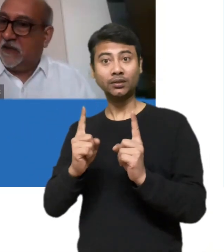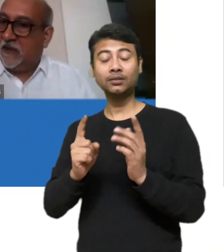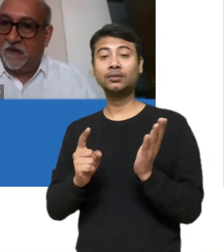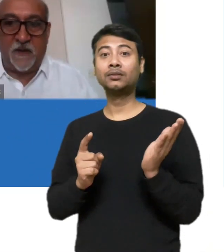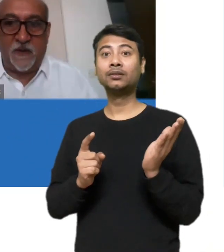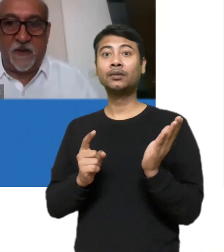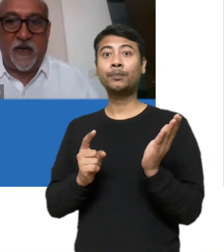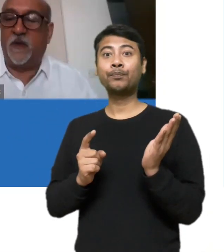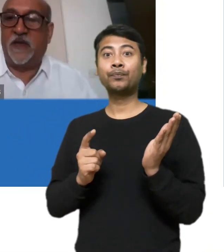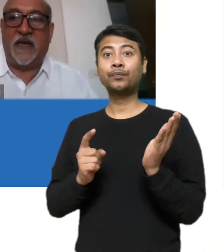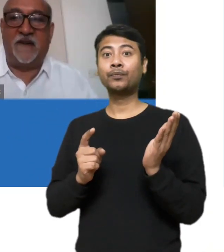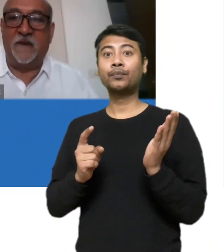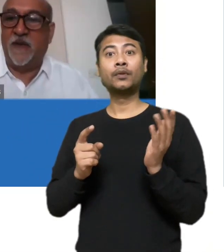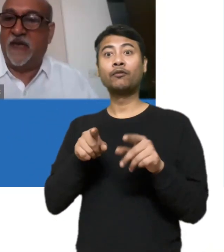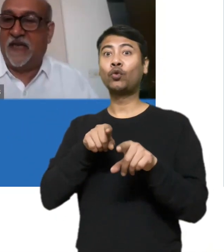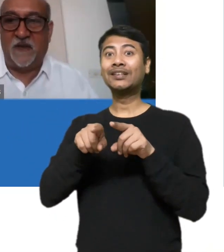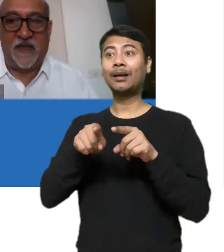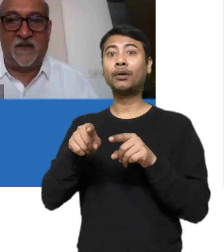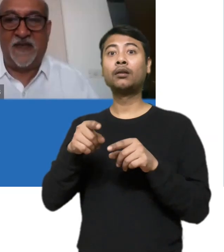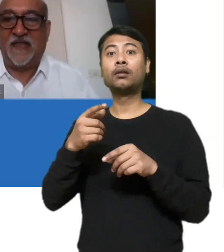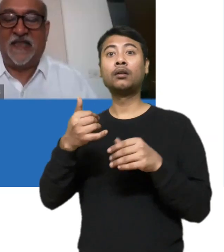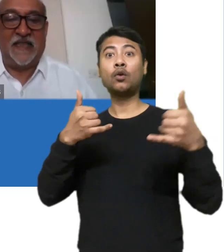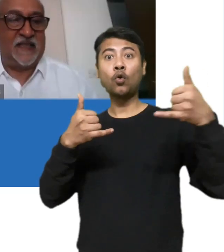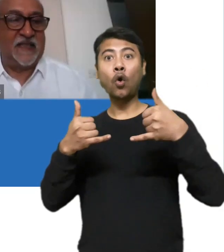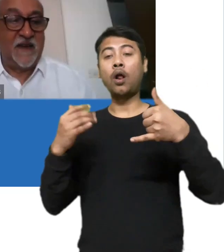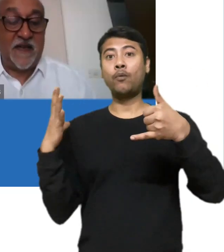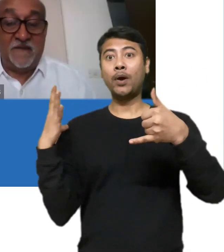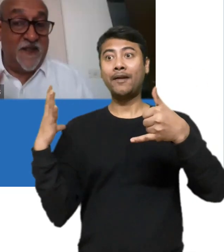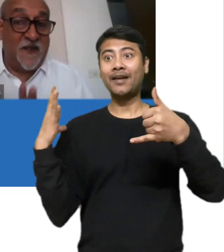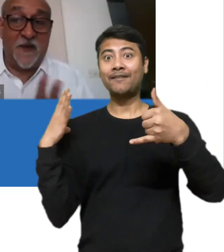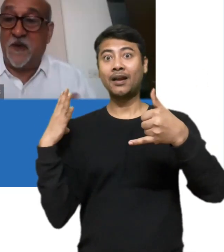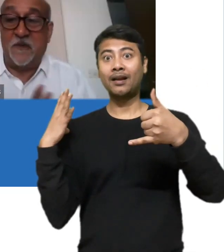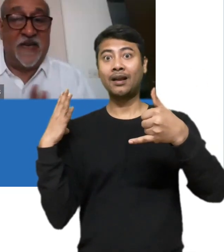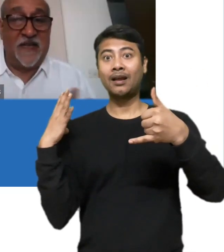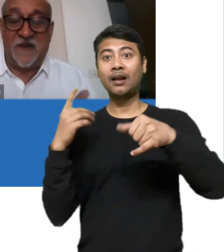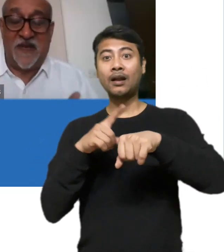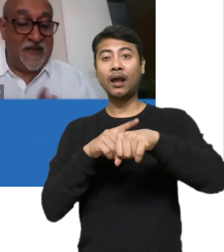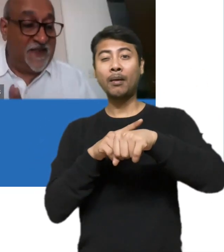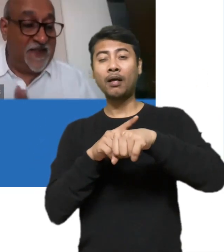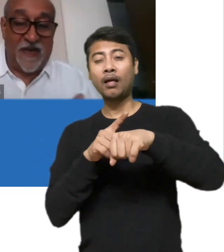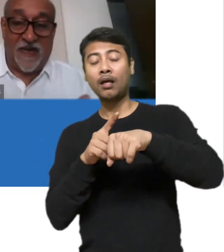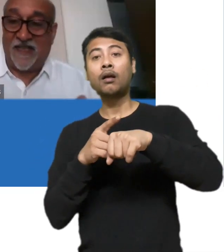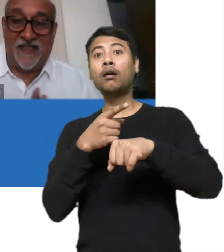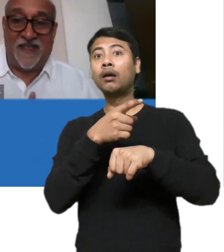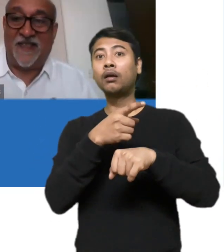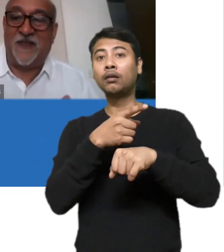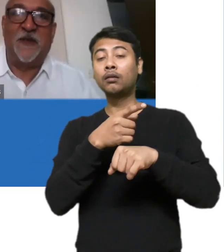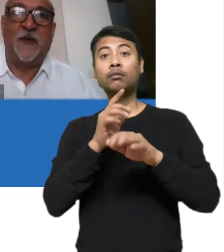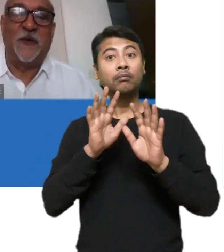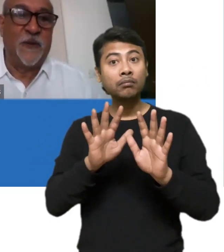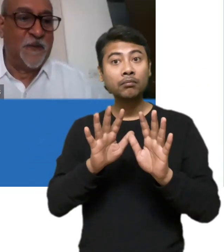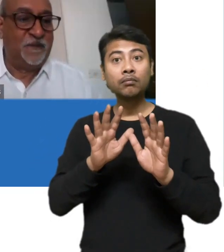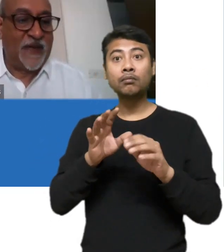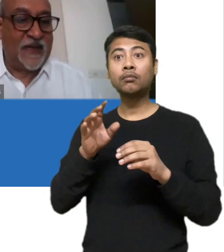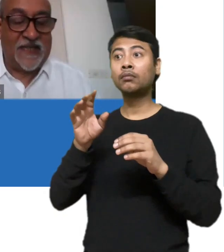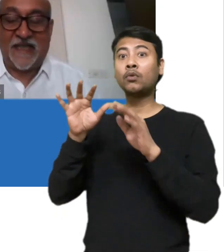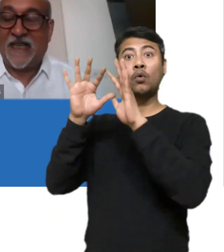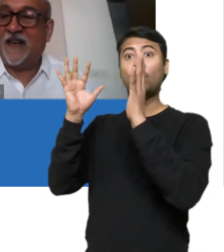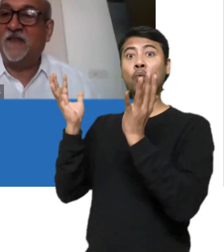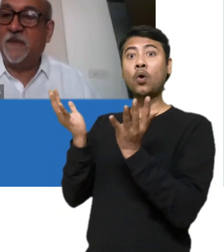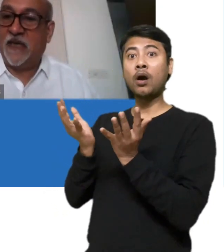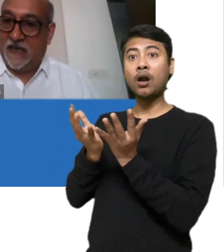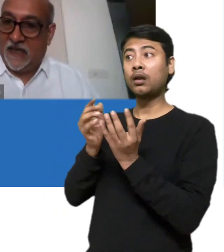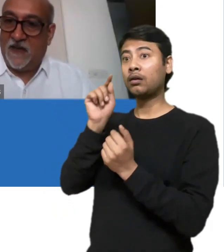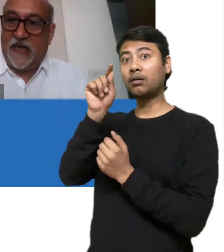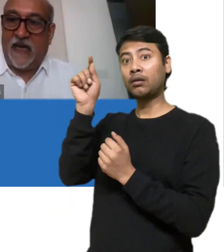wrong, they have to wait for more than half a minute or whatever it is. Even though nobody in the world, even the Americans, they don't do